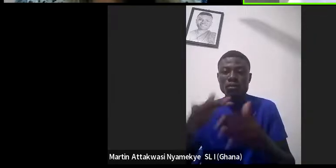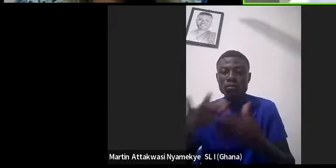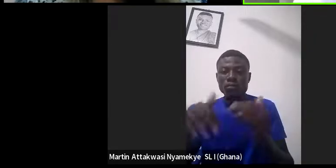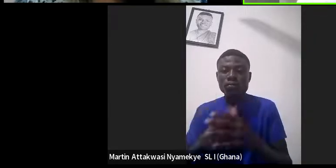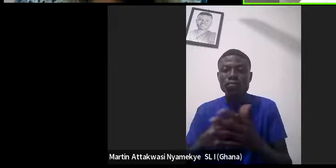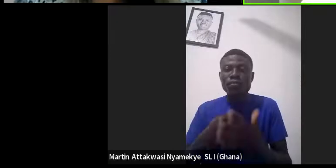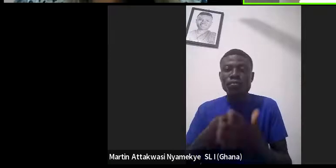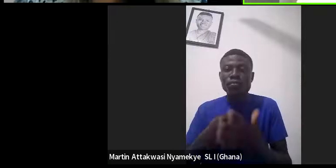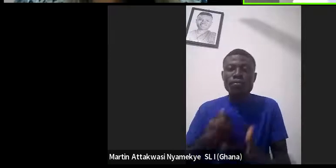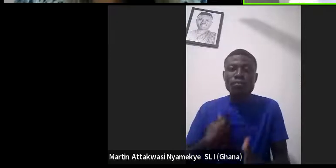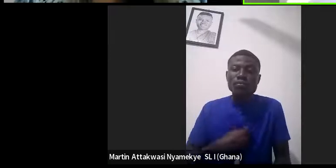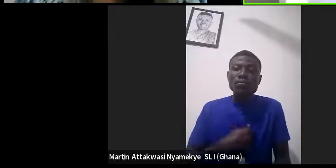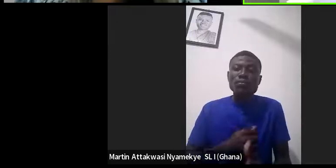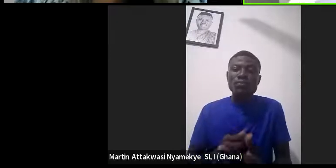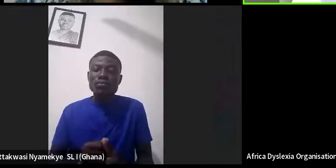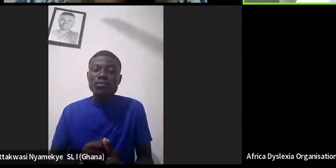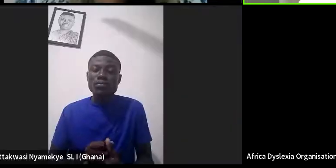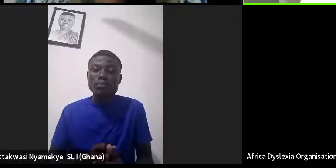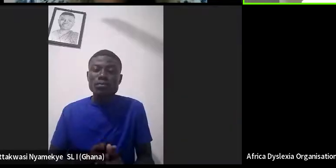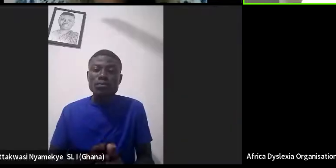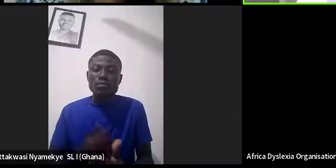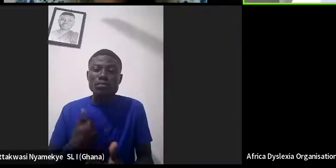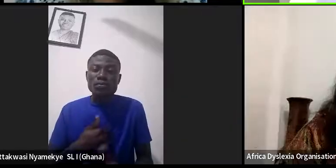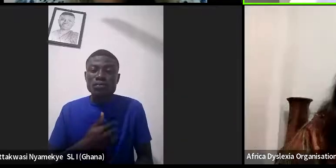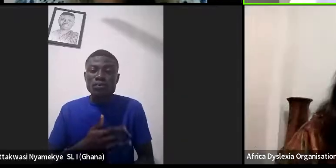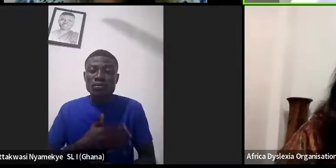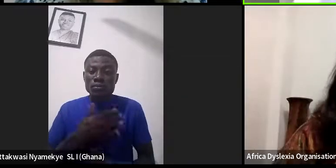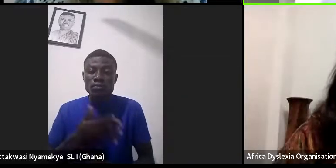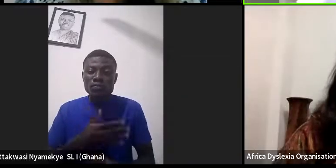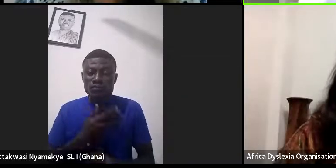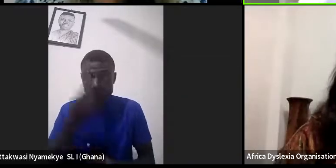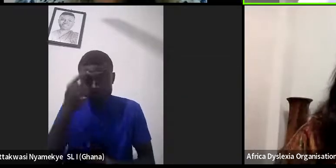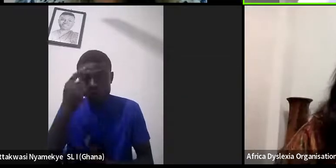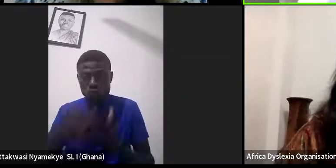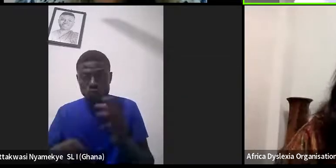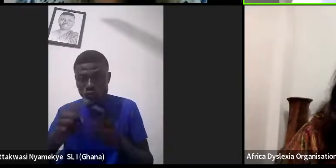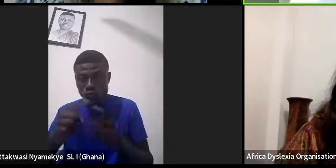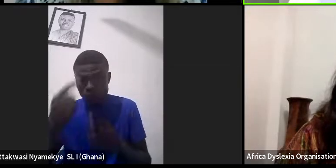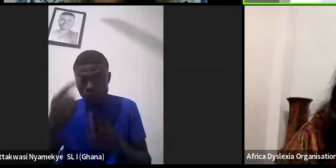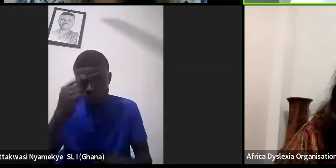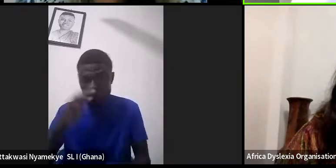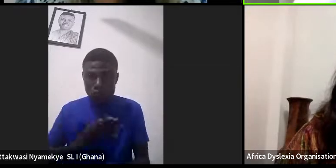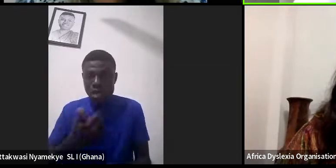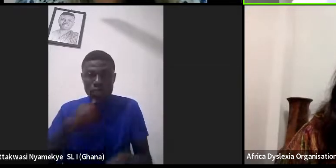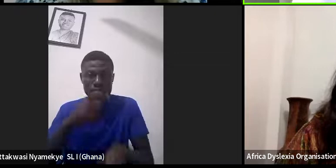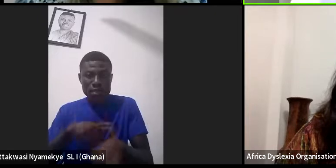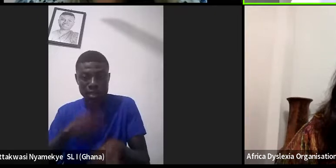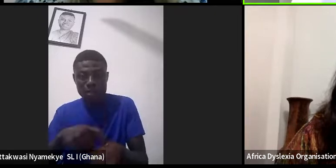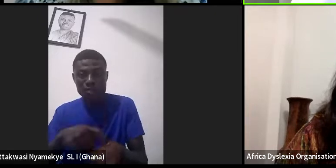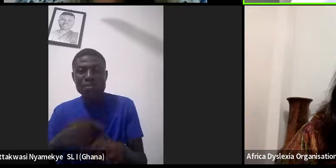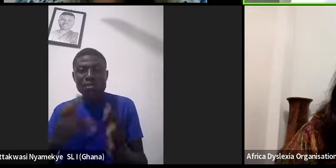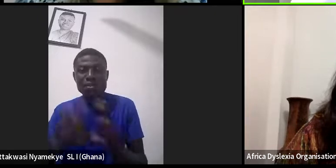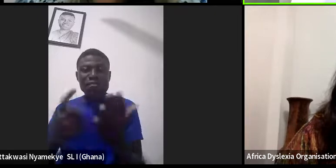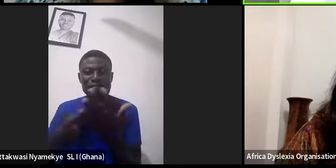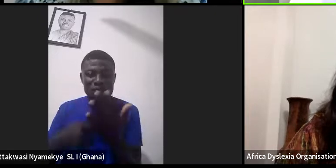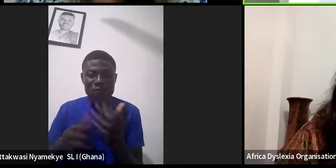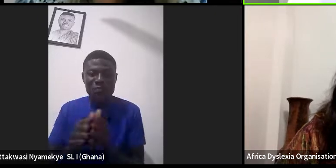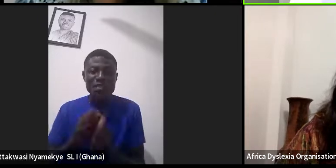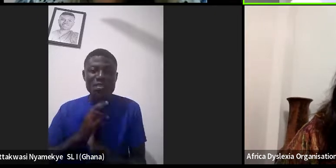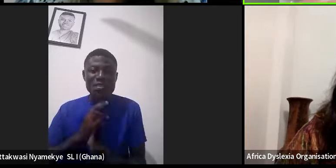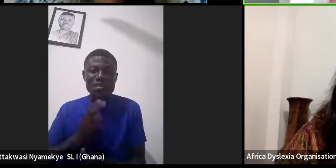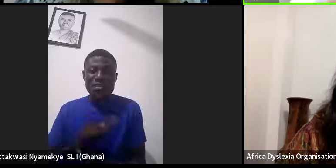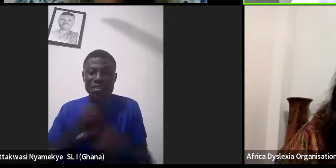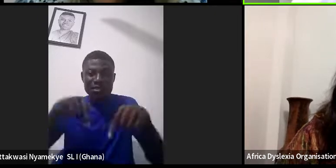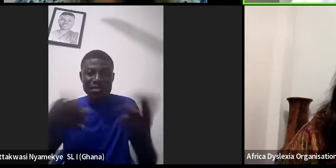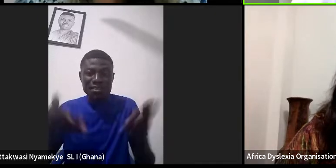are totally and eternally grateful for taking time out to sit with us here tonight. I don't know